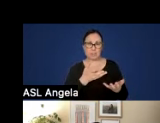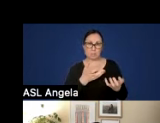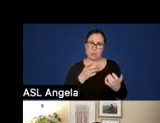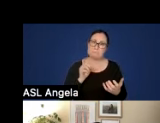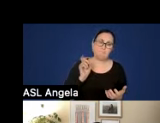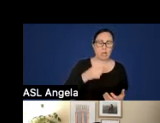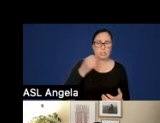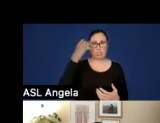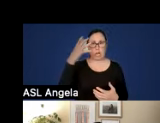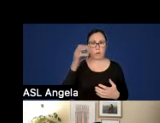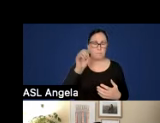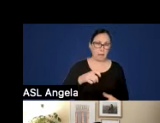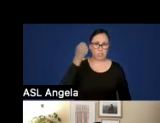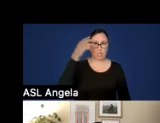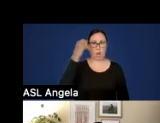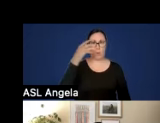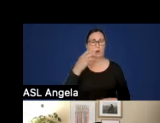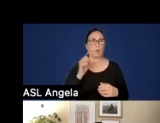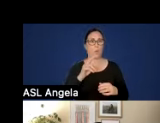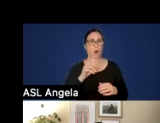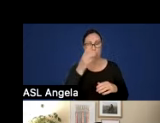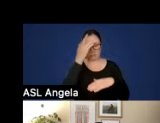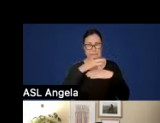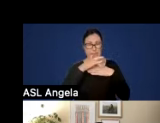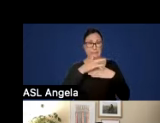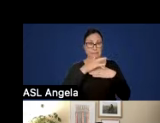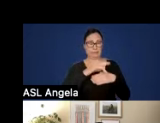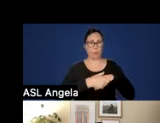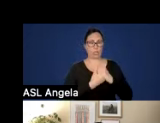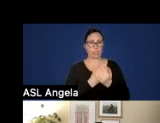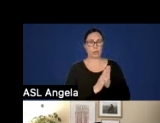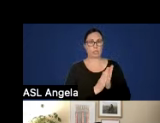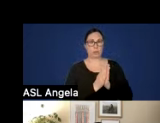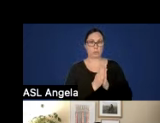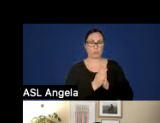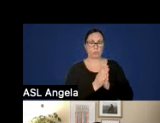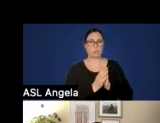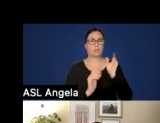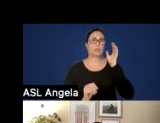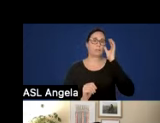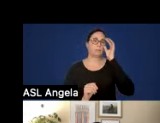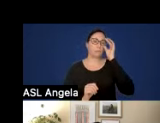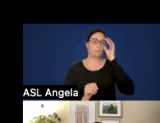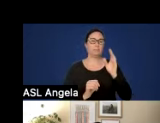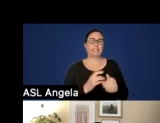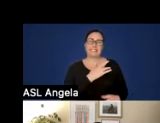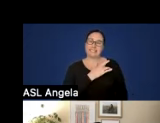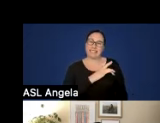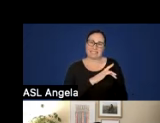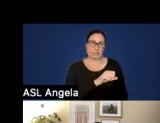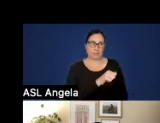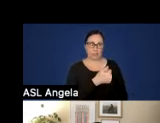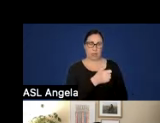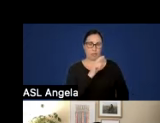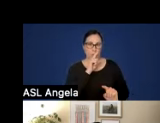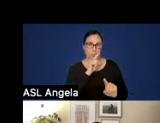shower, maybe even obsessive hand washing, and an acute sensitivity to others' reactions, which can also